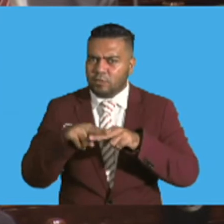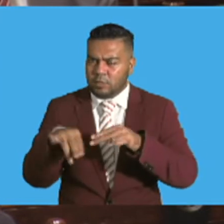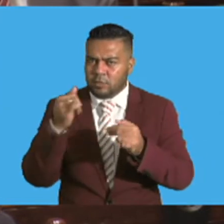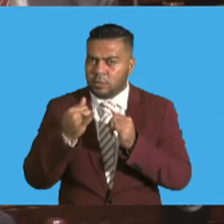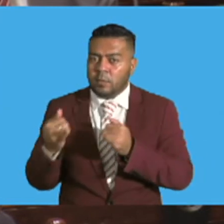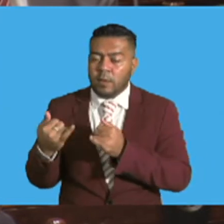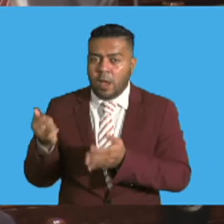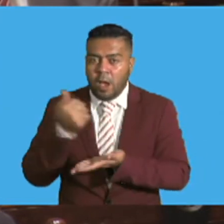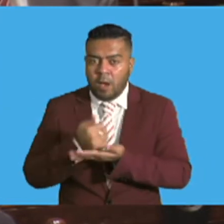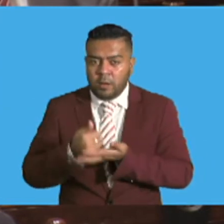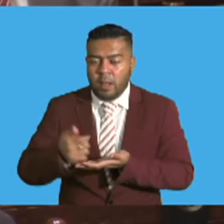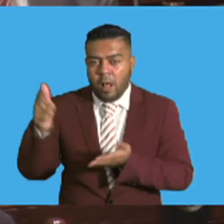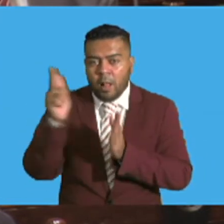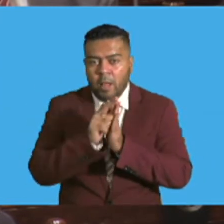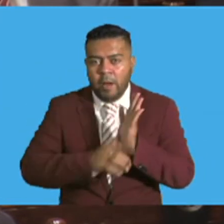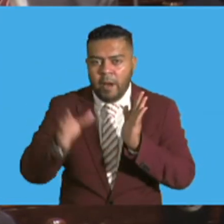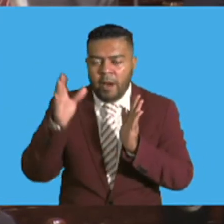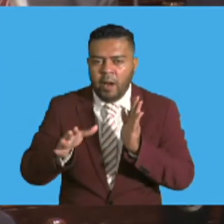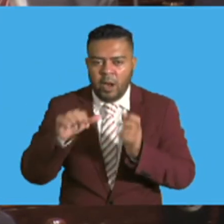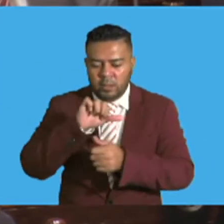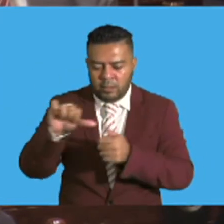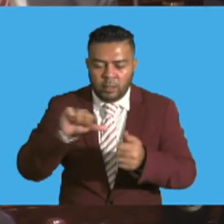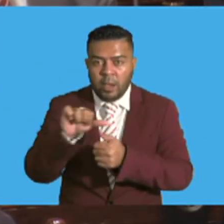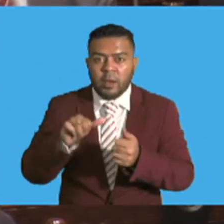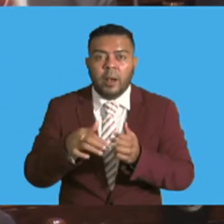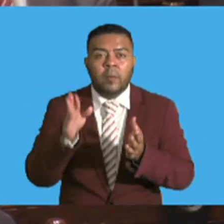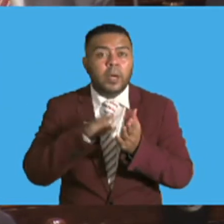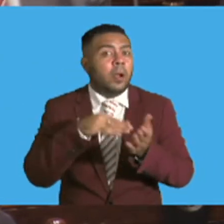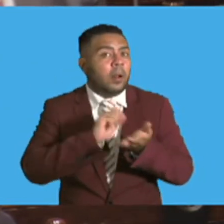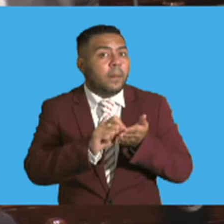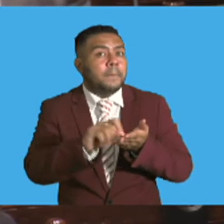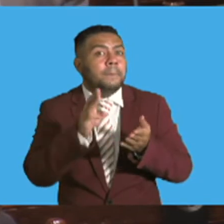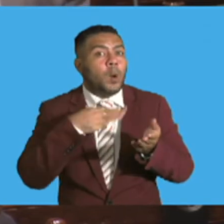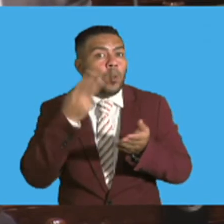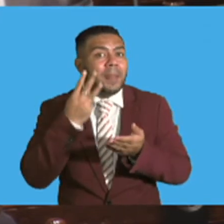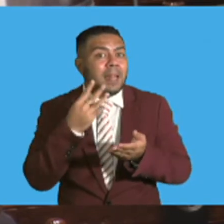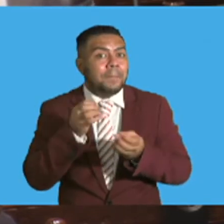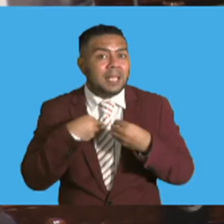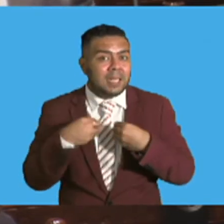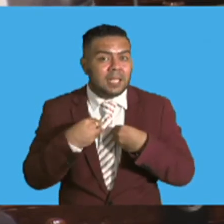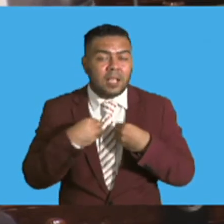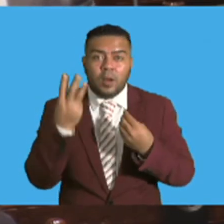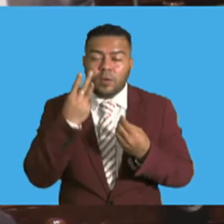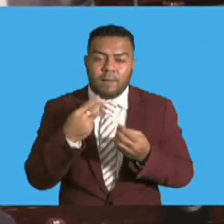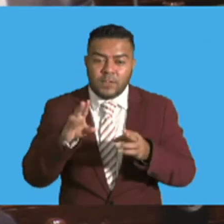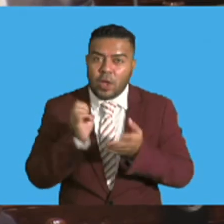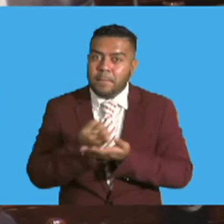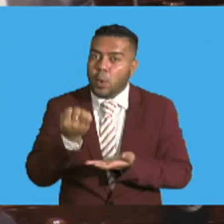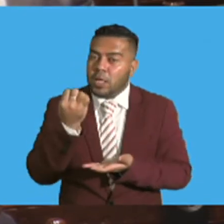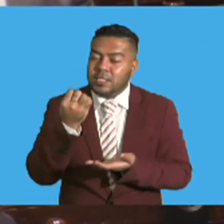Lawyers Association, manufacturers, we wrote to Women in Business, we wrote to Fiji Chamber of Commerce, Fiji Employees